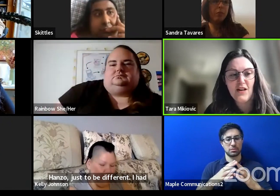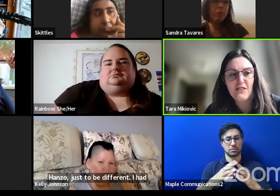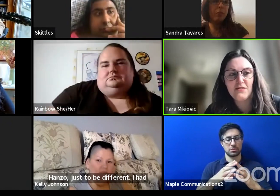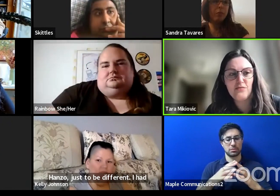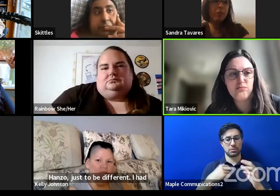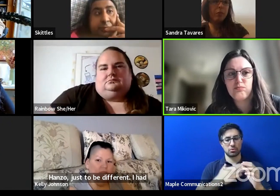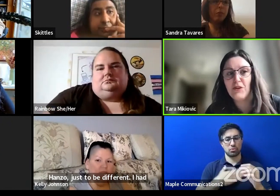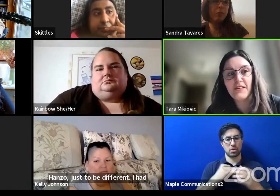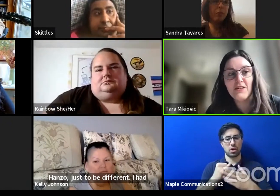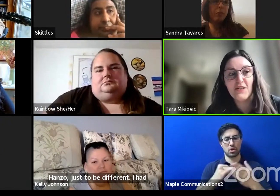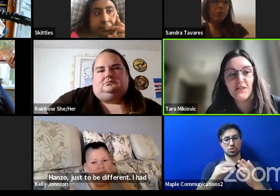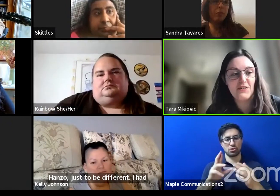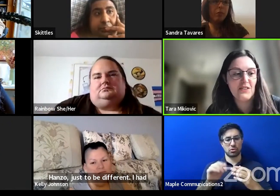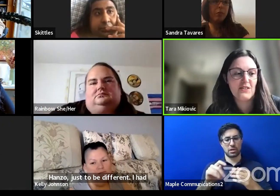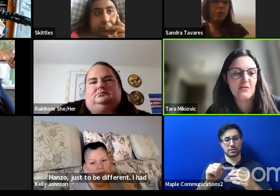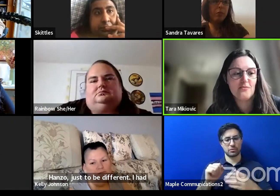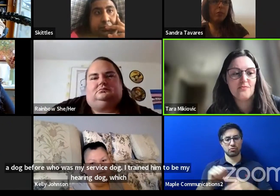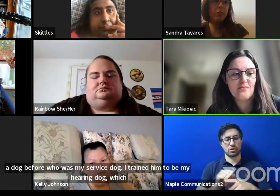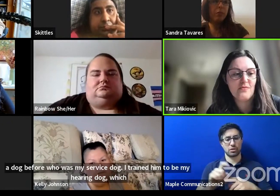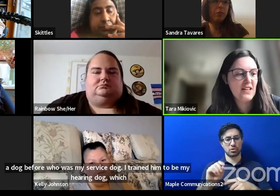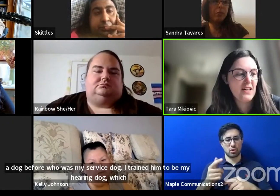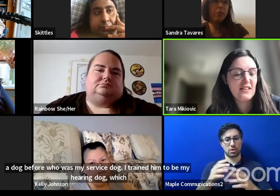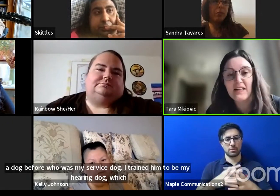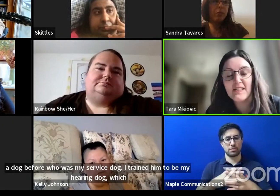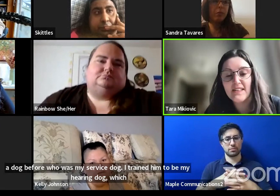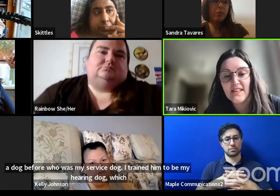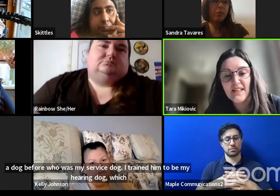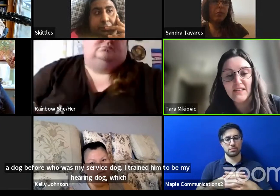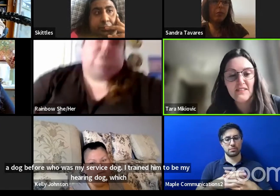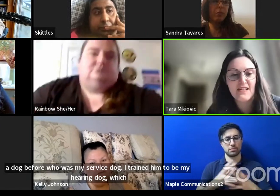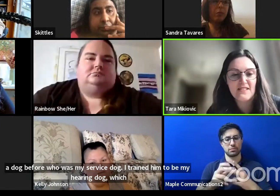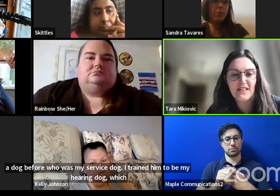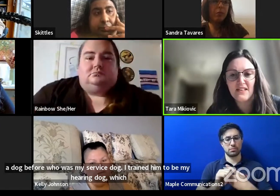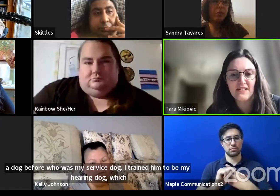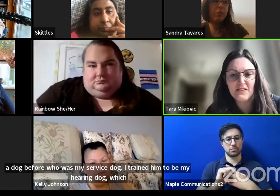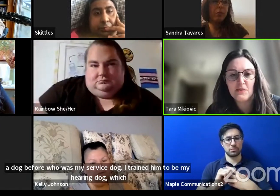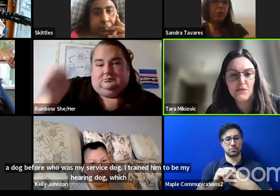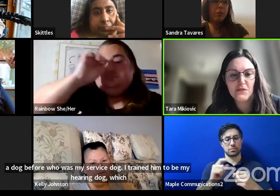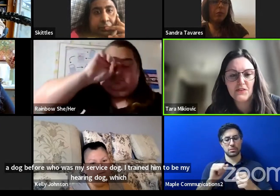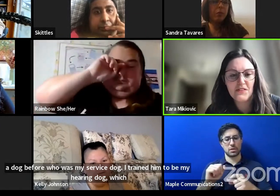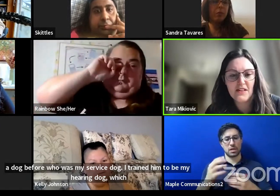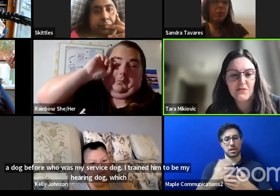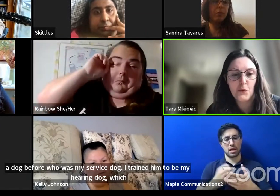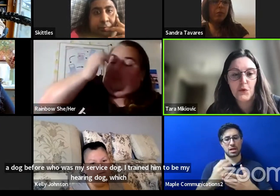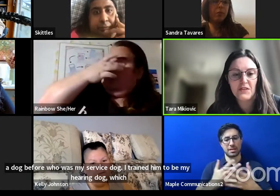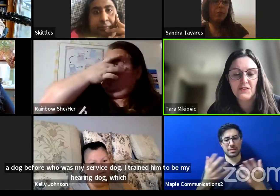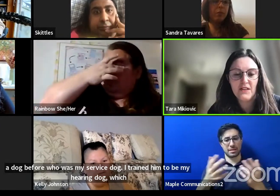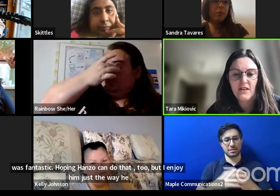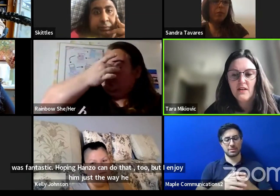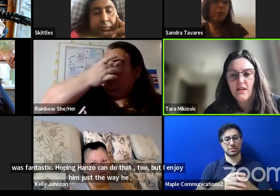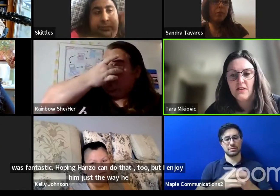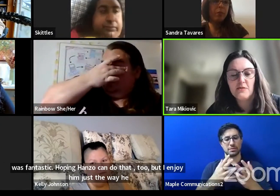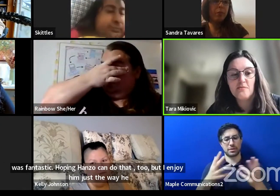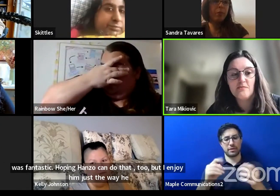arts, crafts, training dogs. I like collecting things, antique collectibles and stuff,